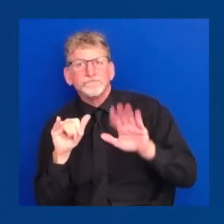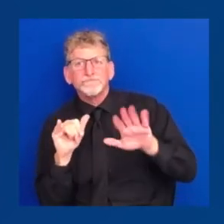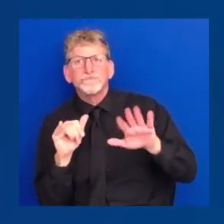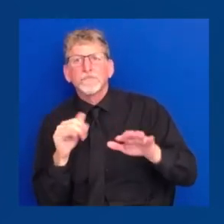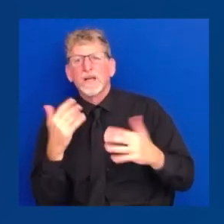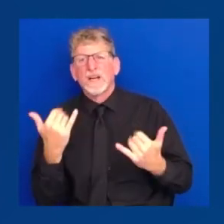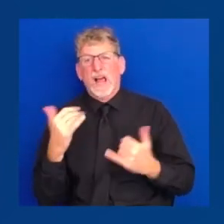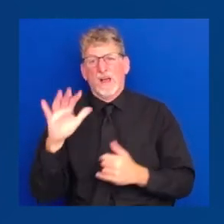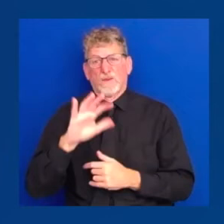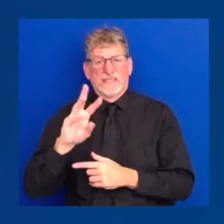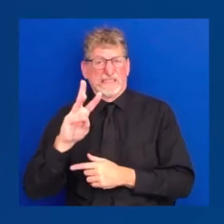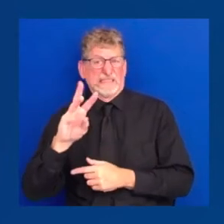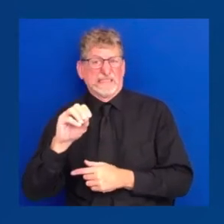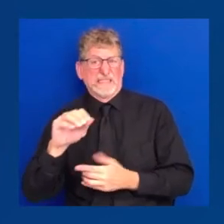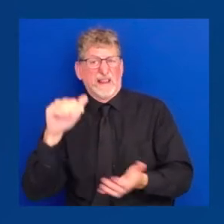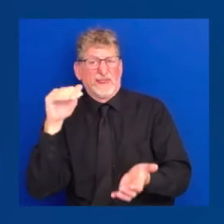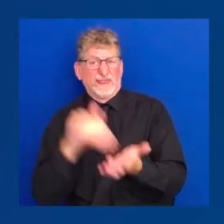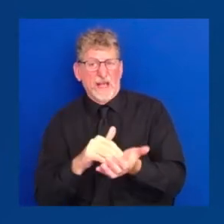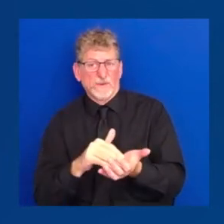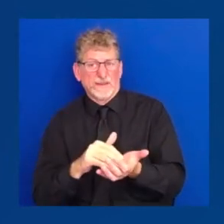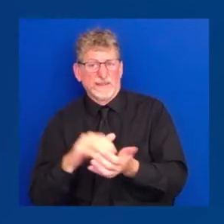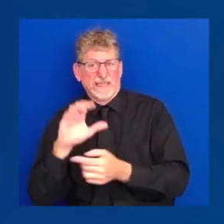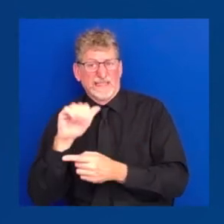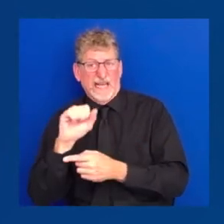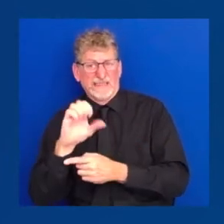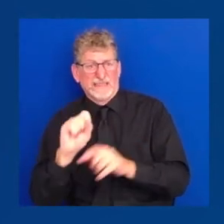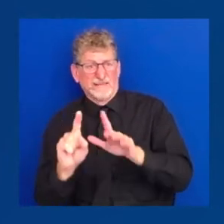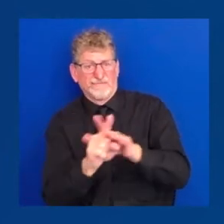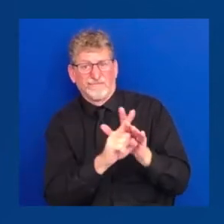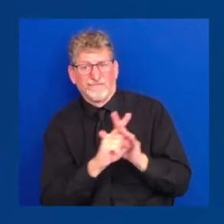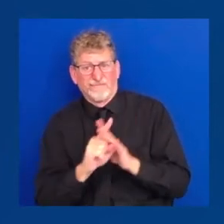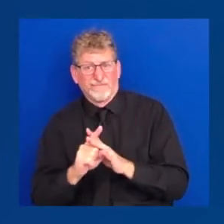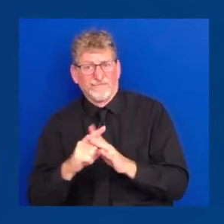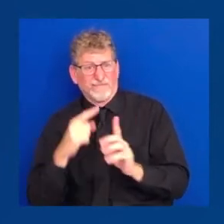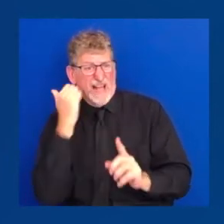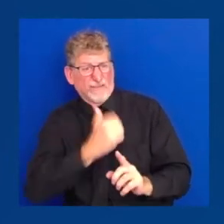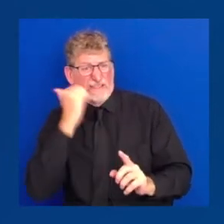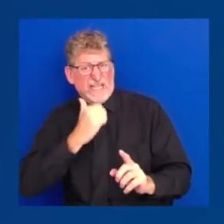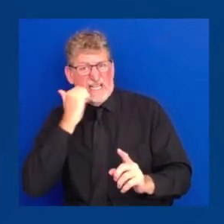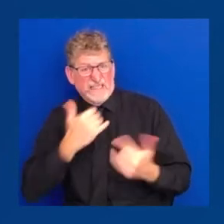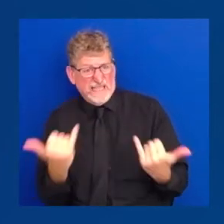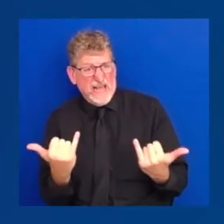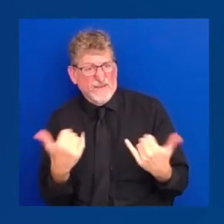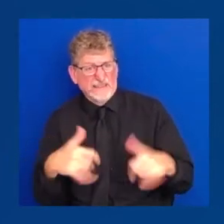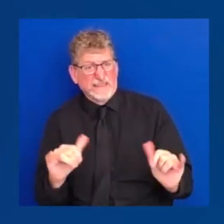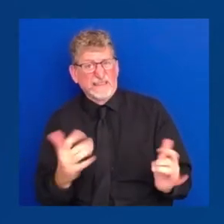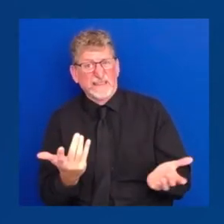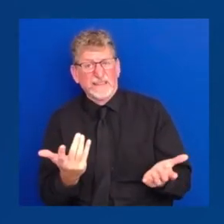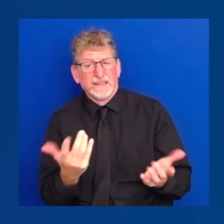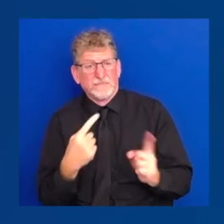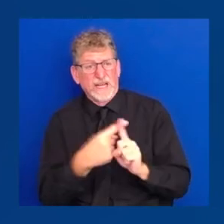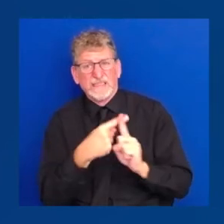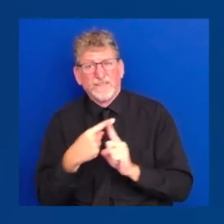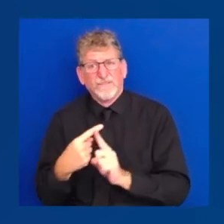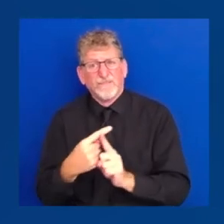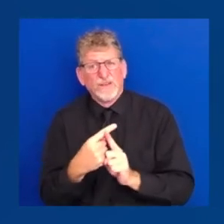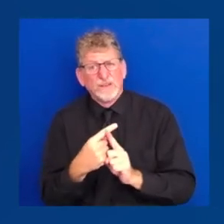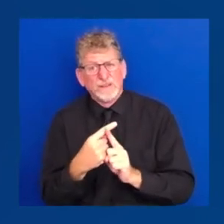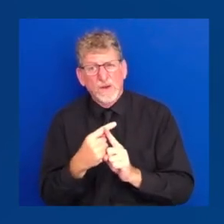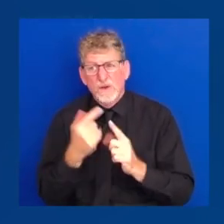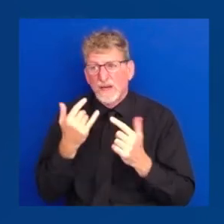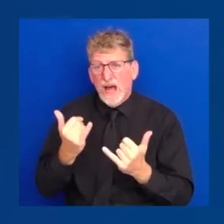the low of June 2021. So I'm wondering, is there a threshold of daily cases at which you would feel